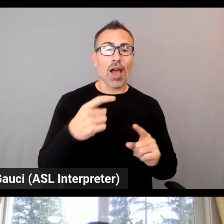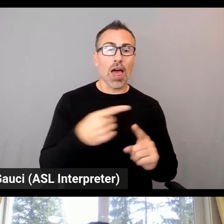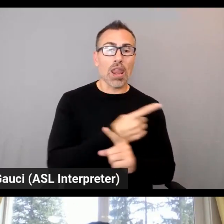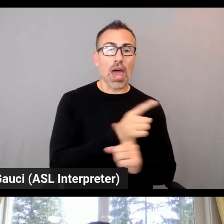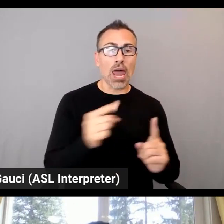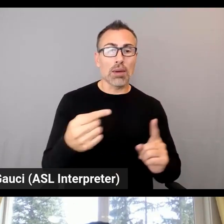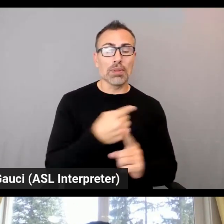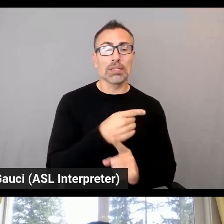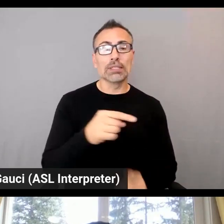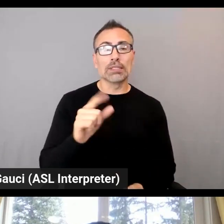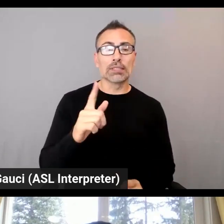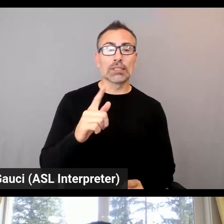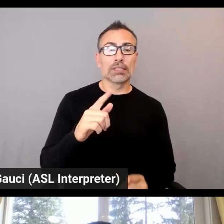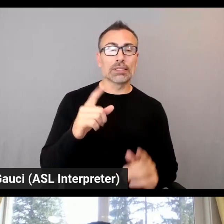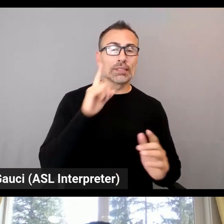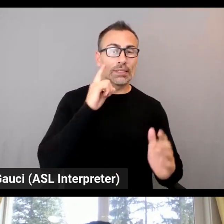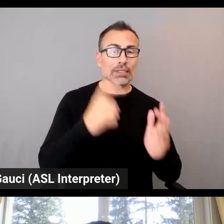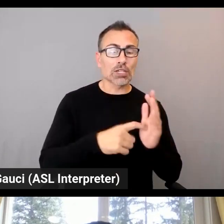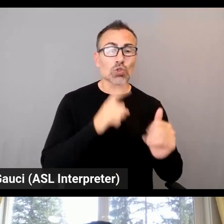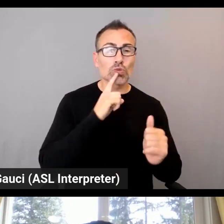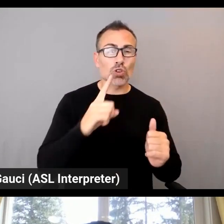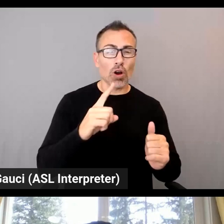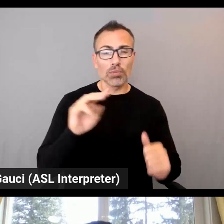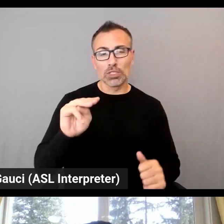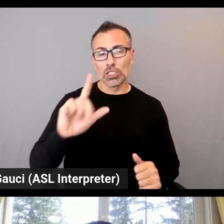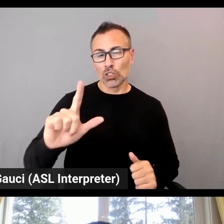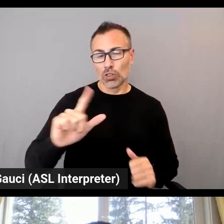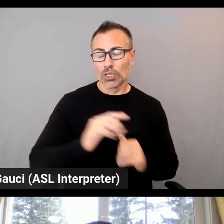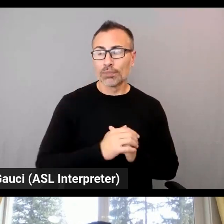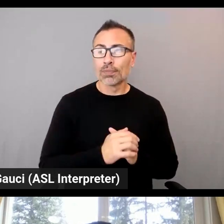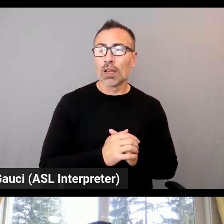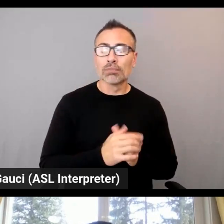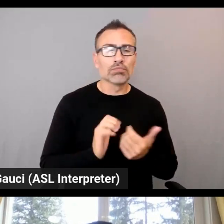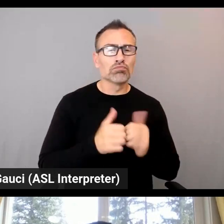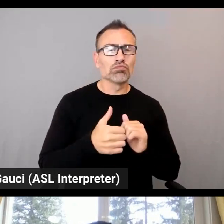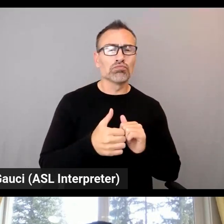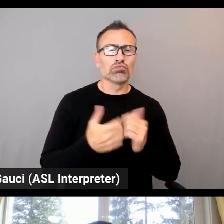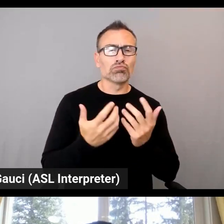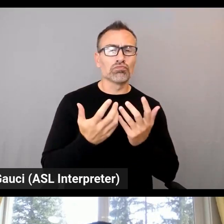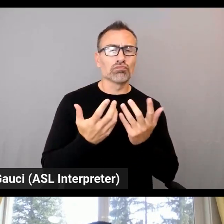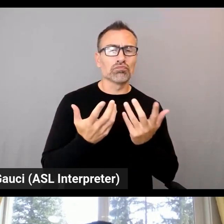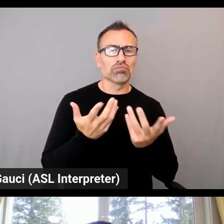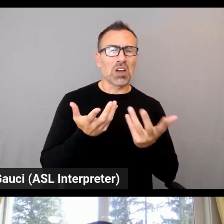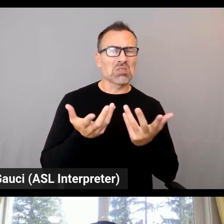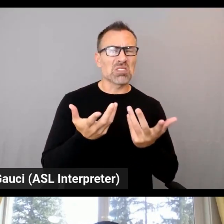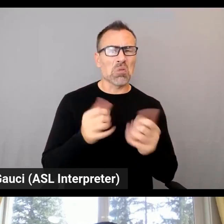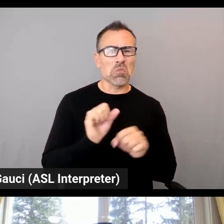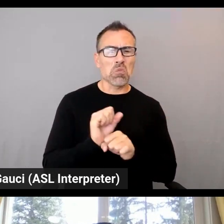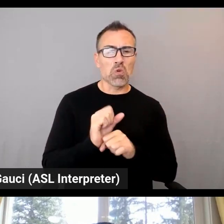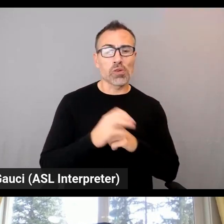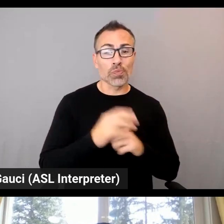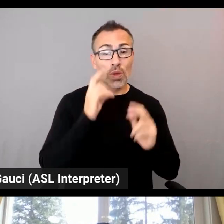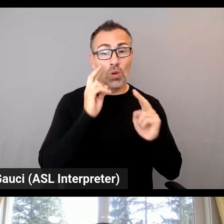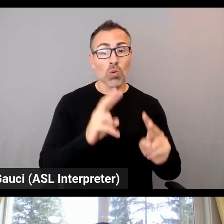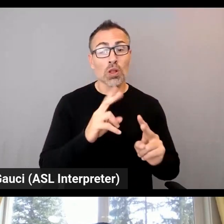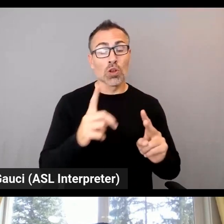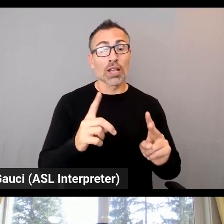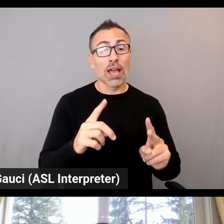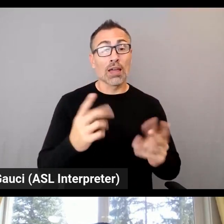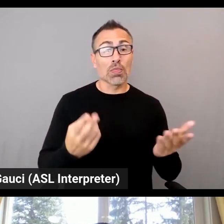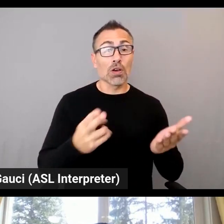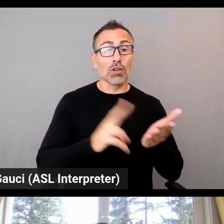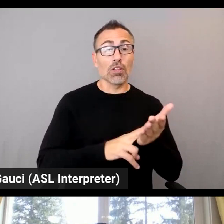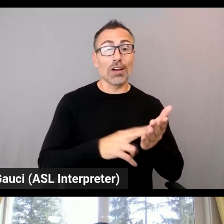detections. The way that those work is we look at the login events for